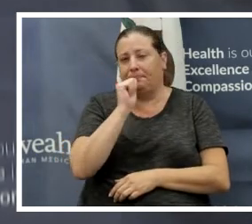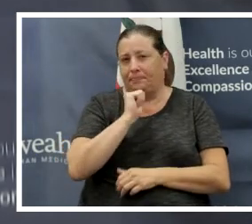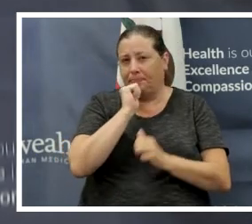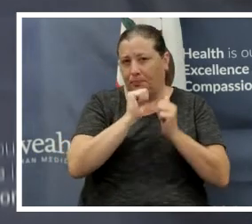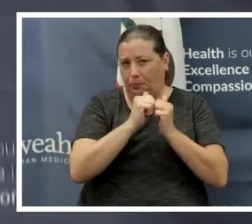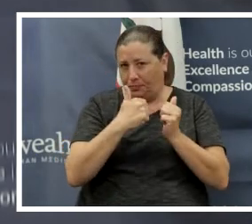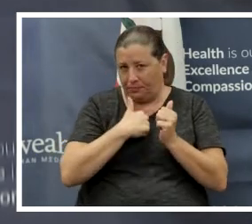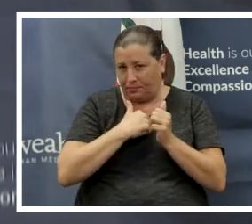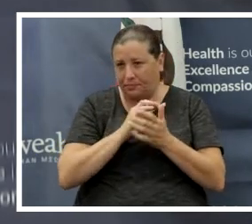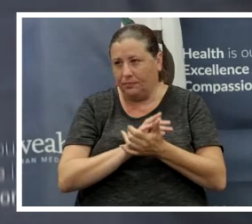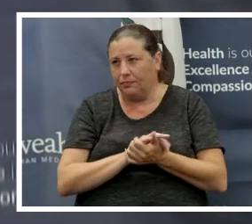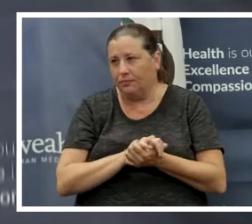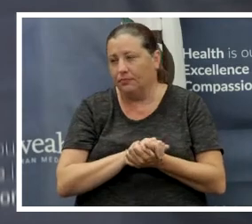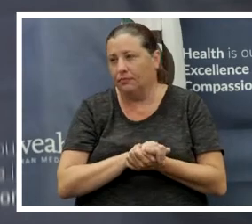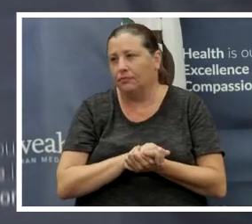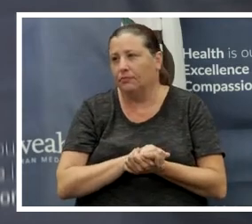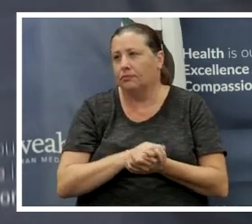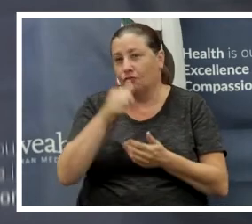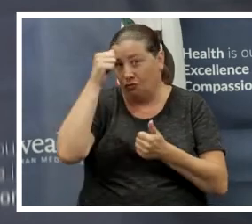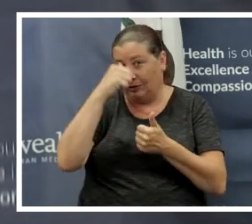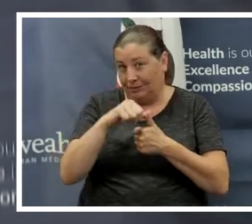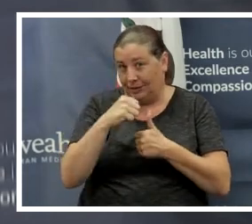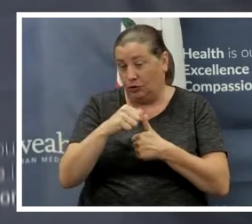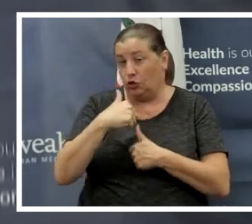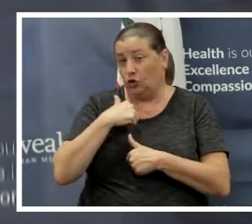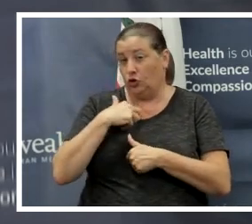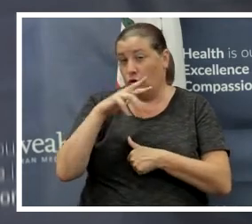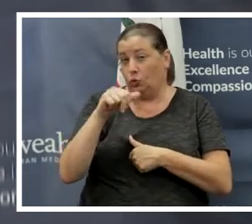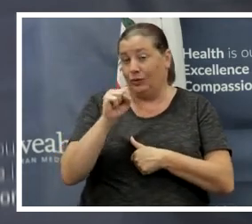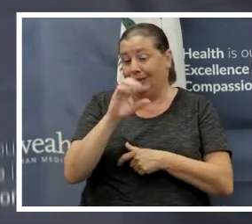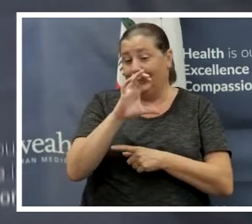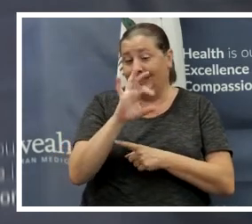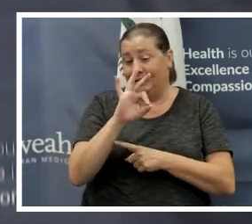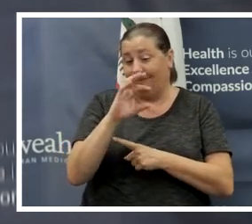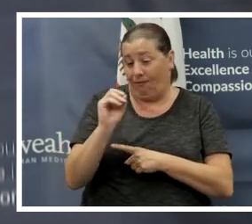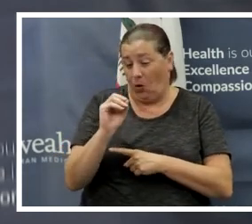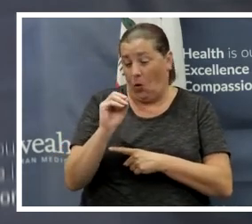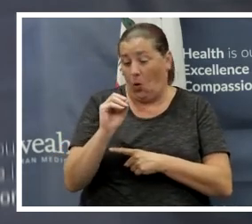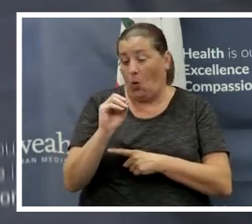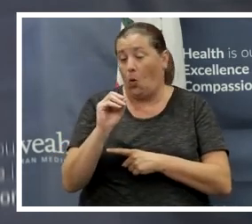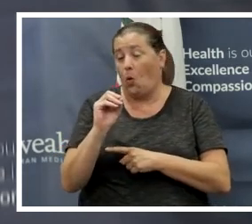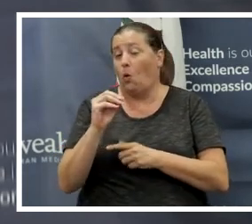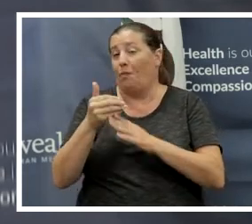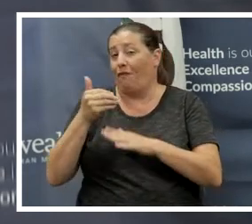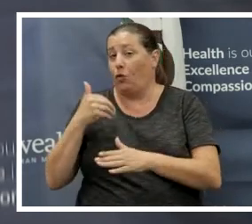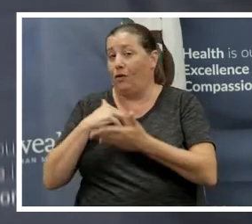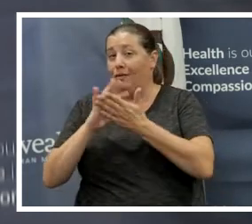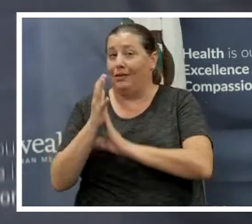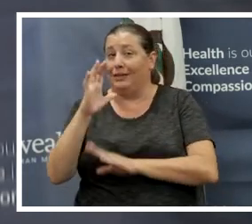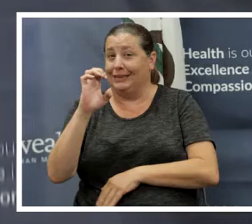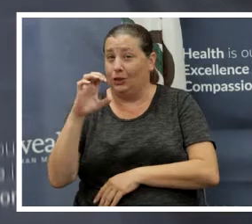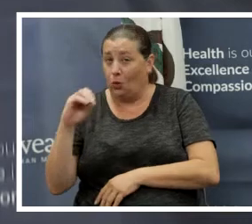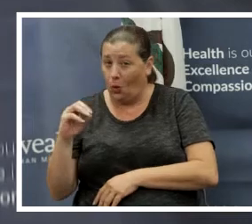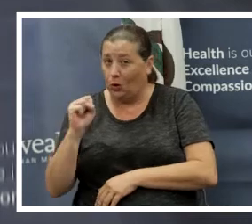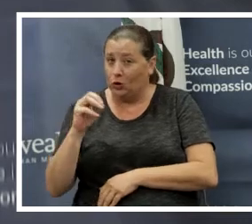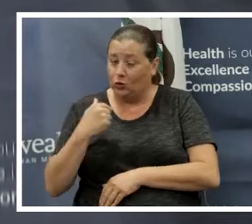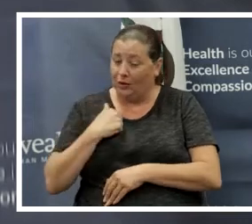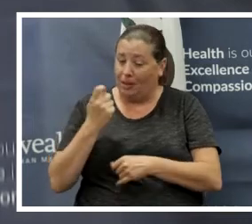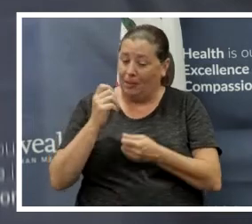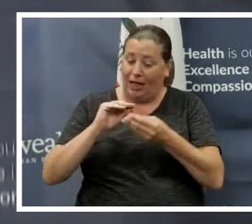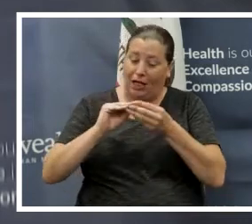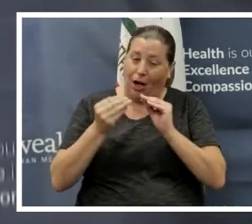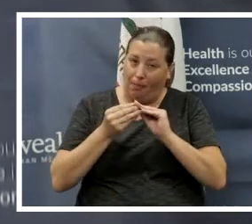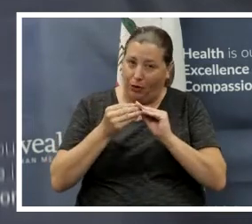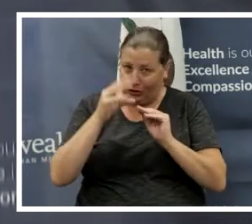And remember, I was the CFO before I became the CEO, so I am still kind of a numbers guy. So I do actually like